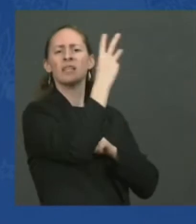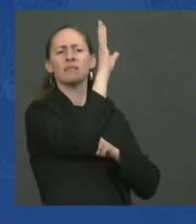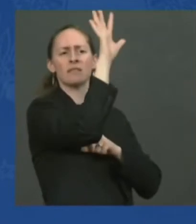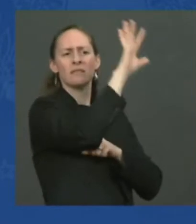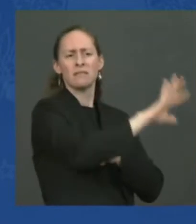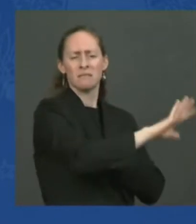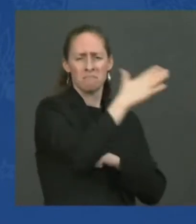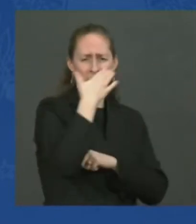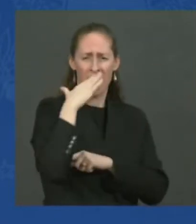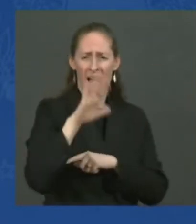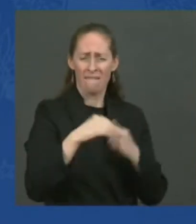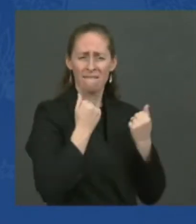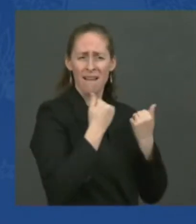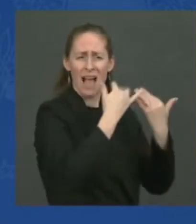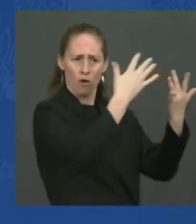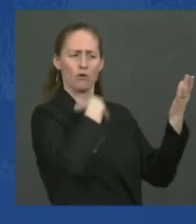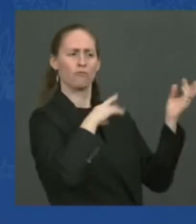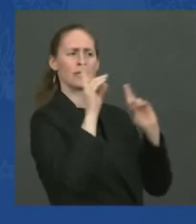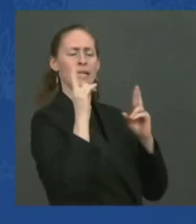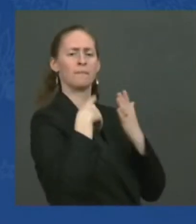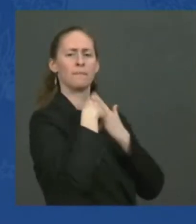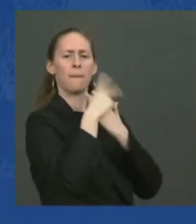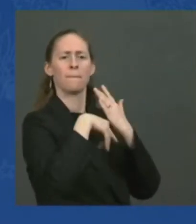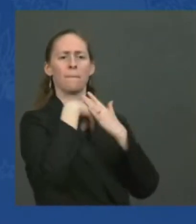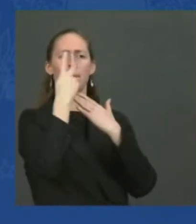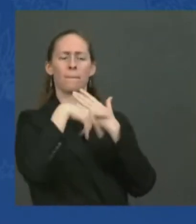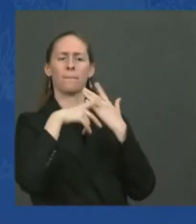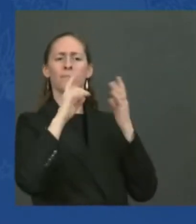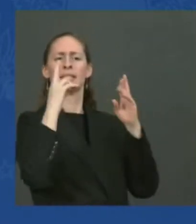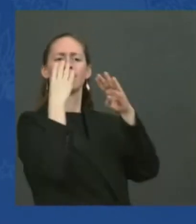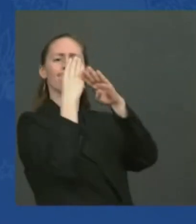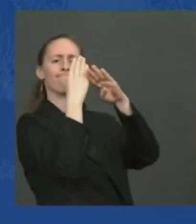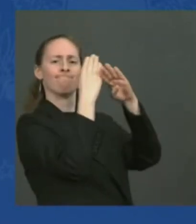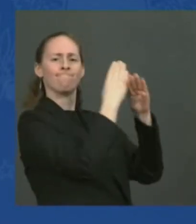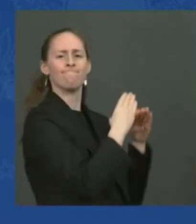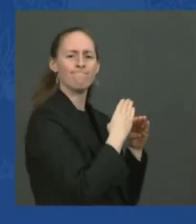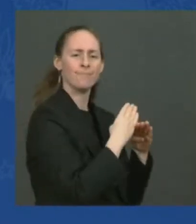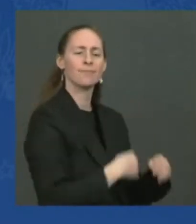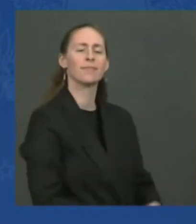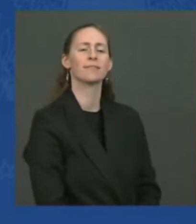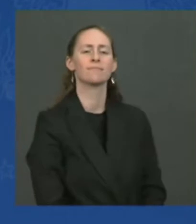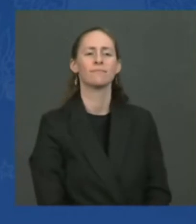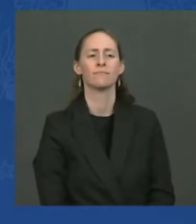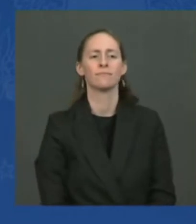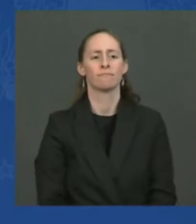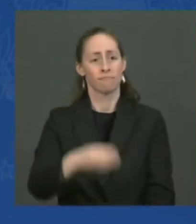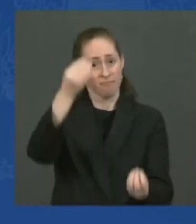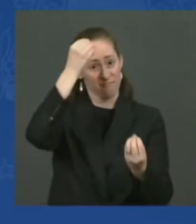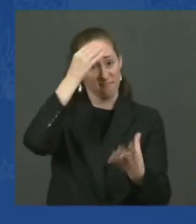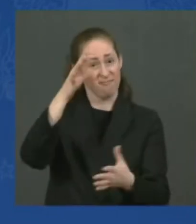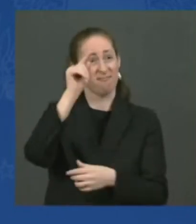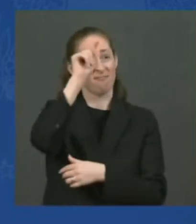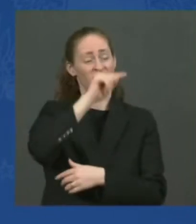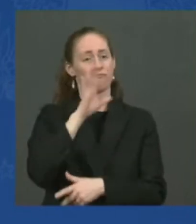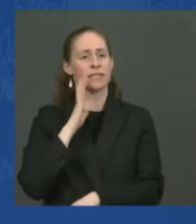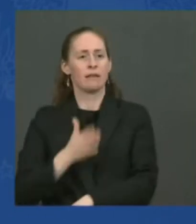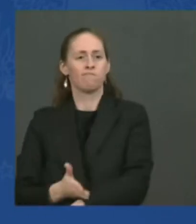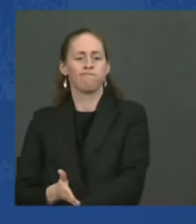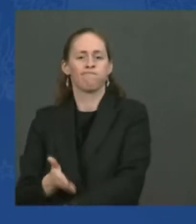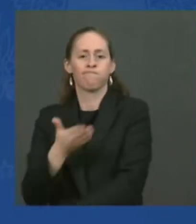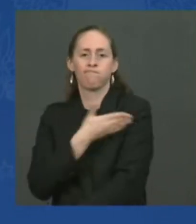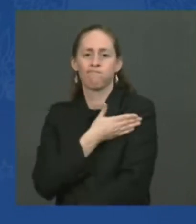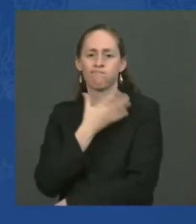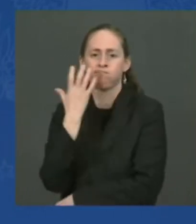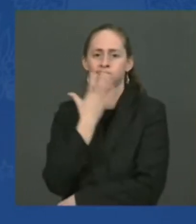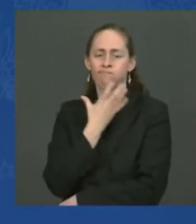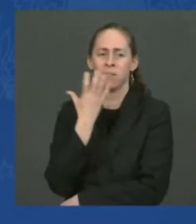national security infrastructure and commercial hubs will see major upgrades. And our bill makes significant investments